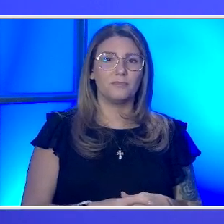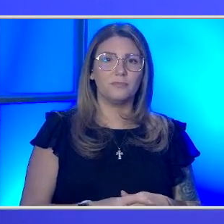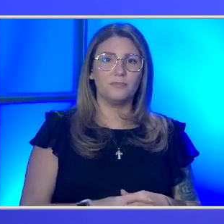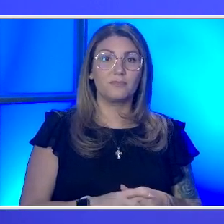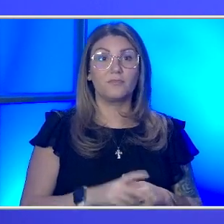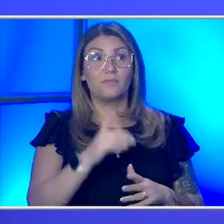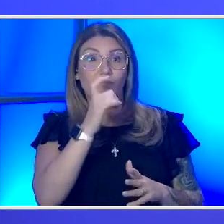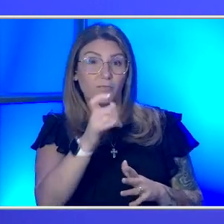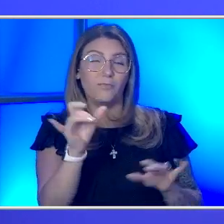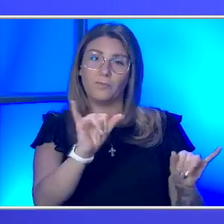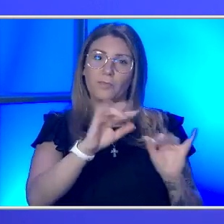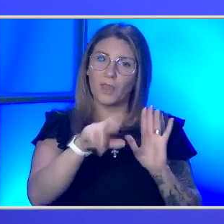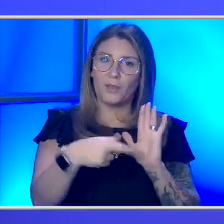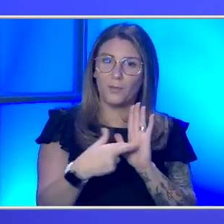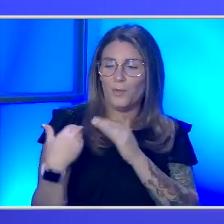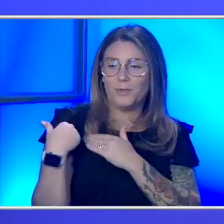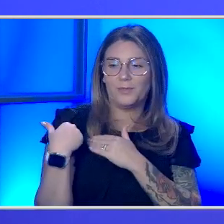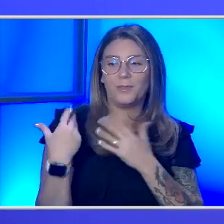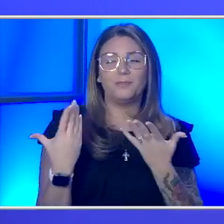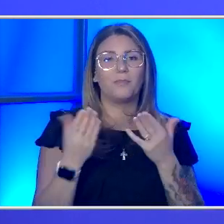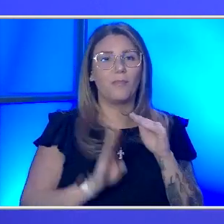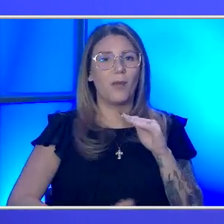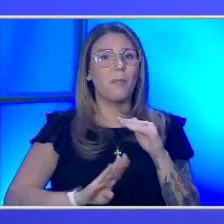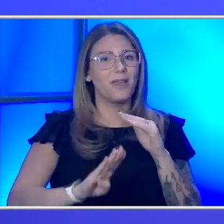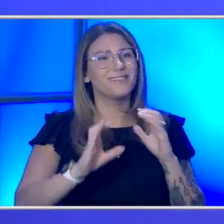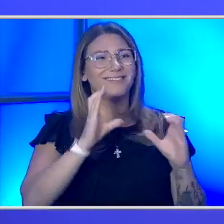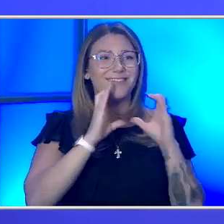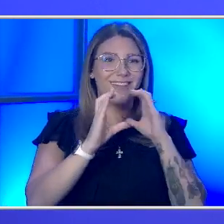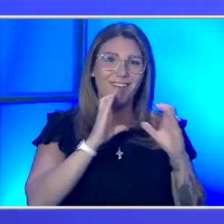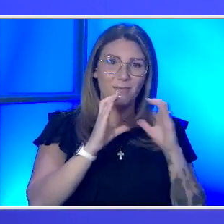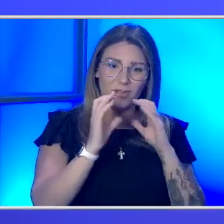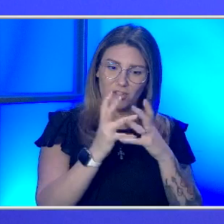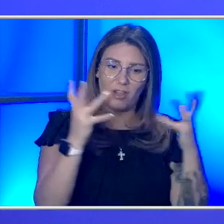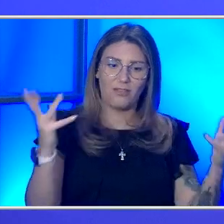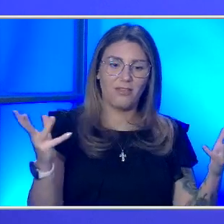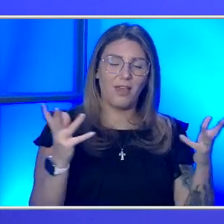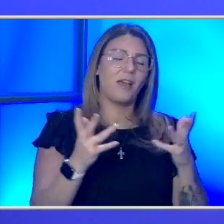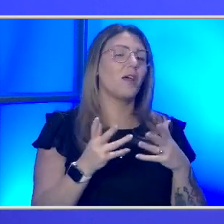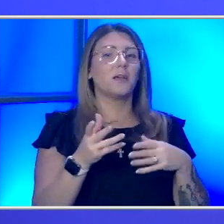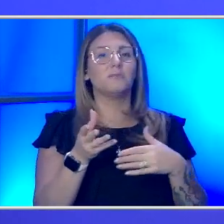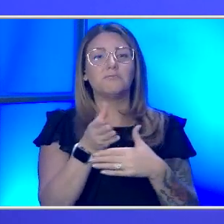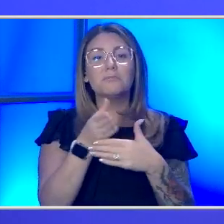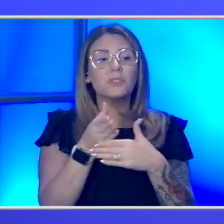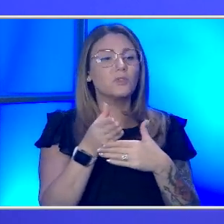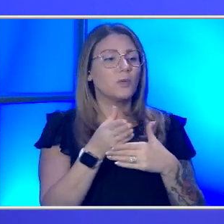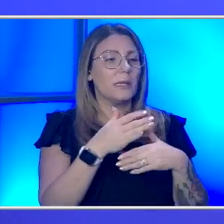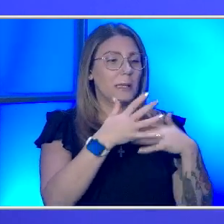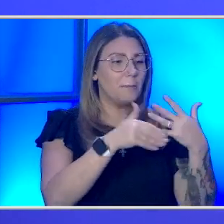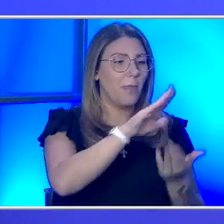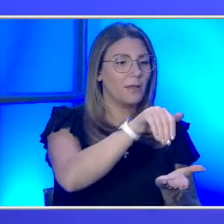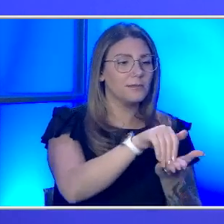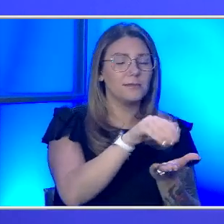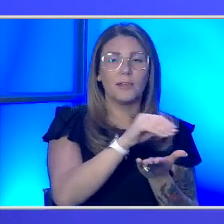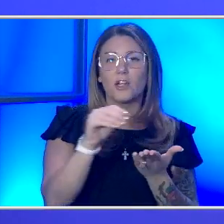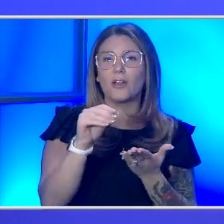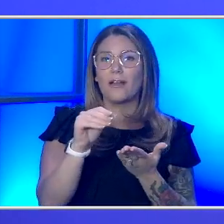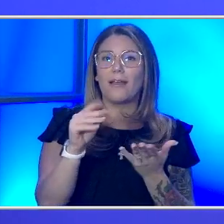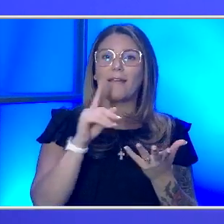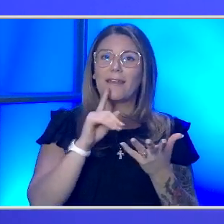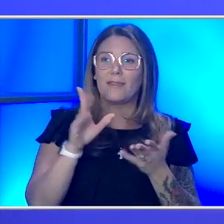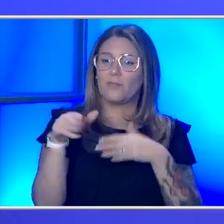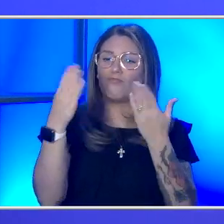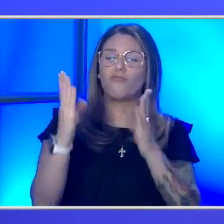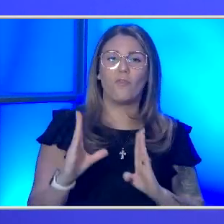that there was basically just a lot of communication between the community blood center and the blood bank, and then those frontline providers. Our blood bank does an excellent